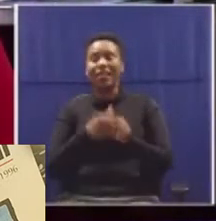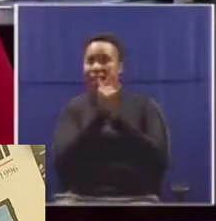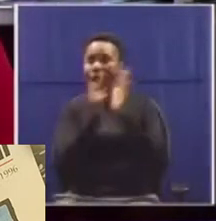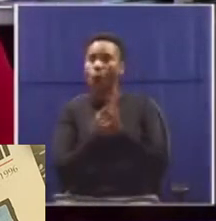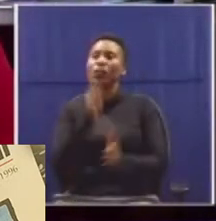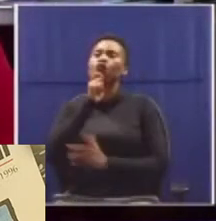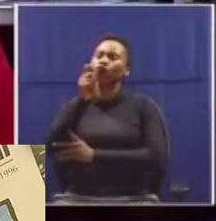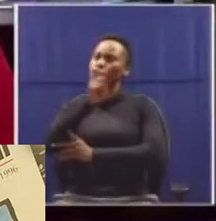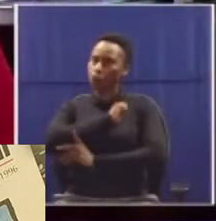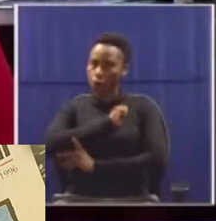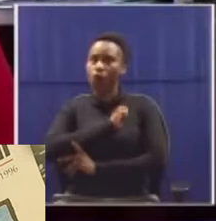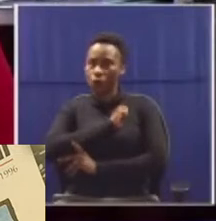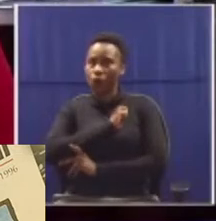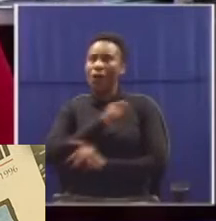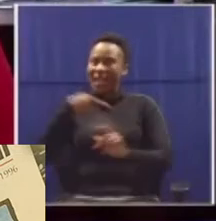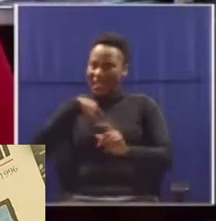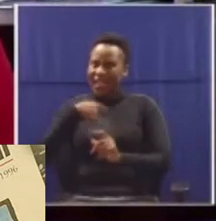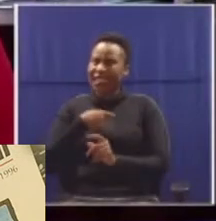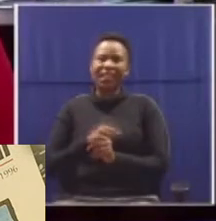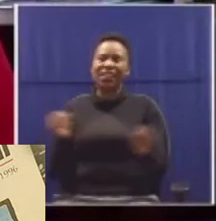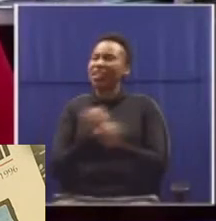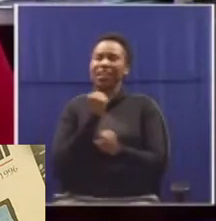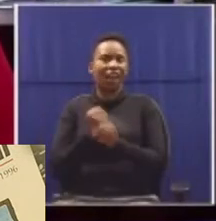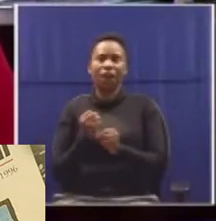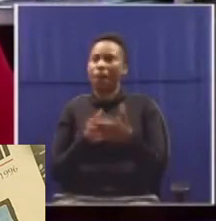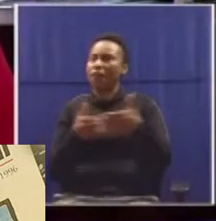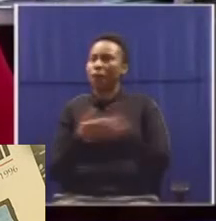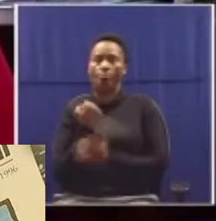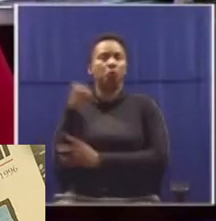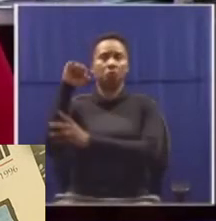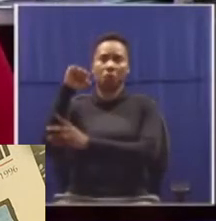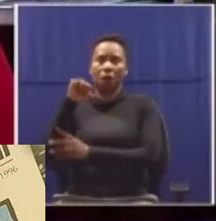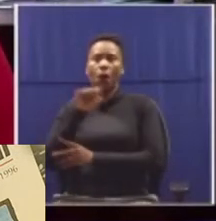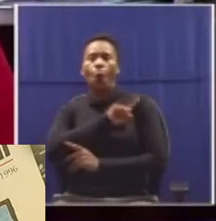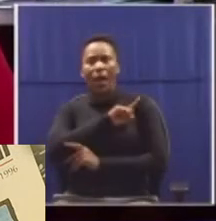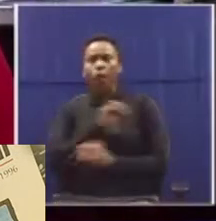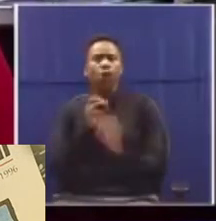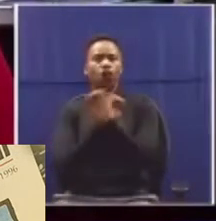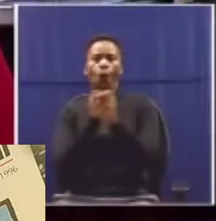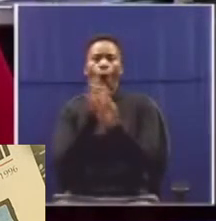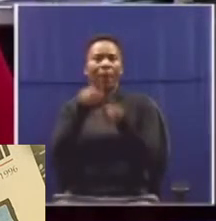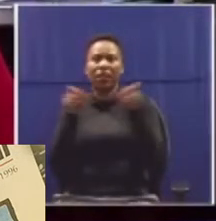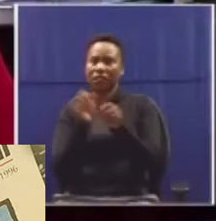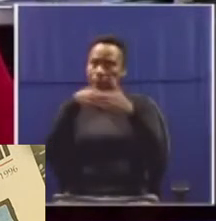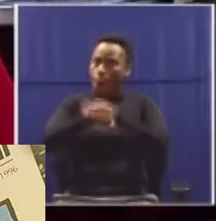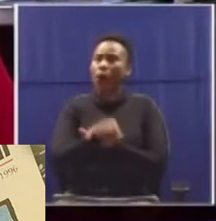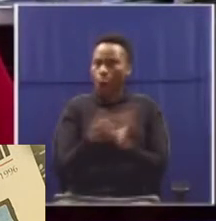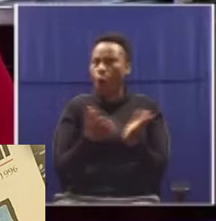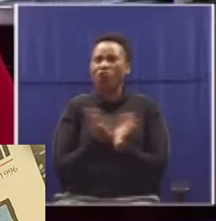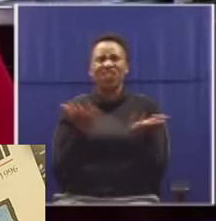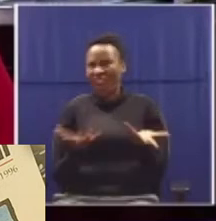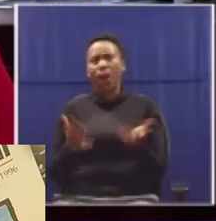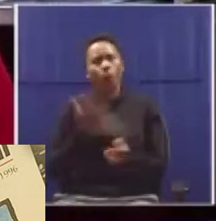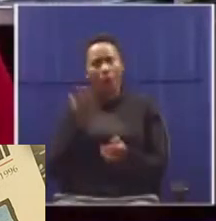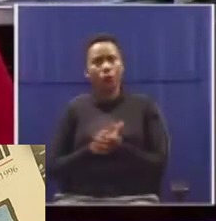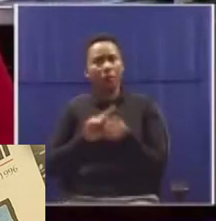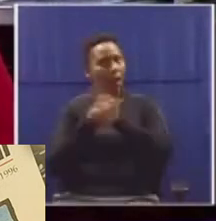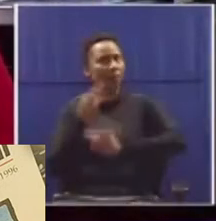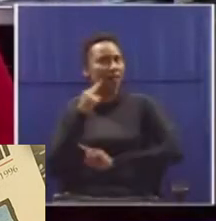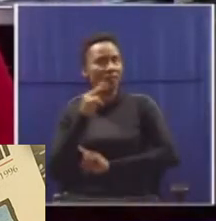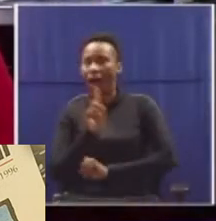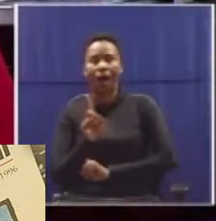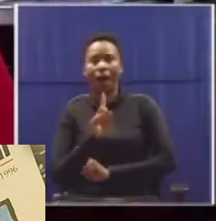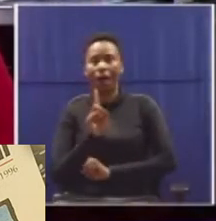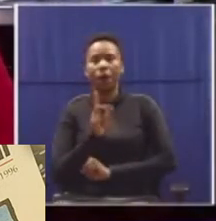a validation that should never have been an issue because no one is born or willingly wants to be deaf we all